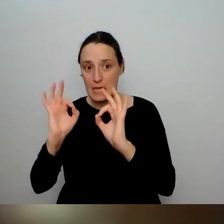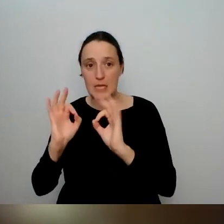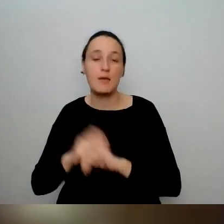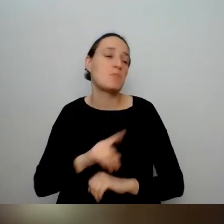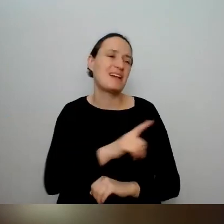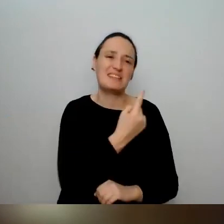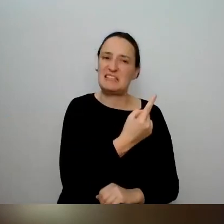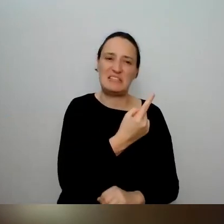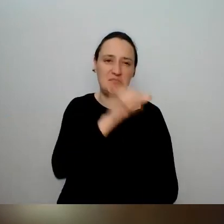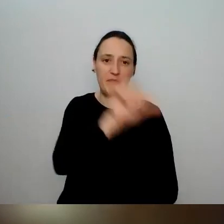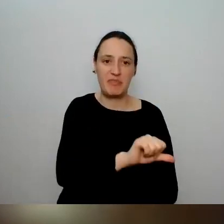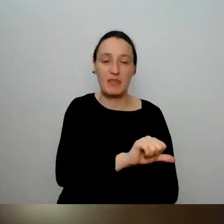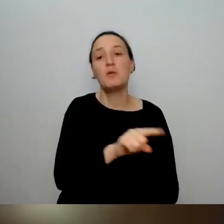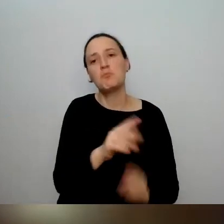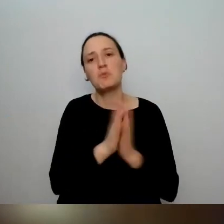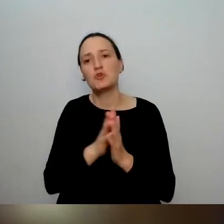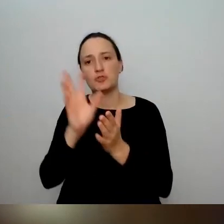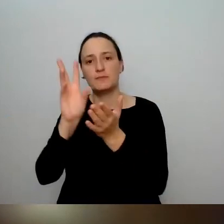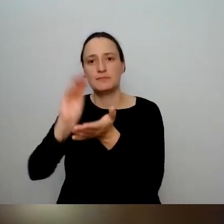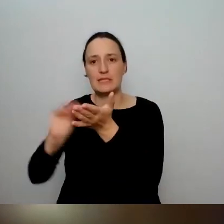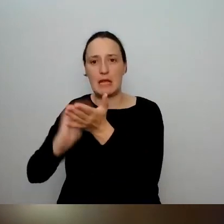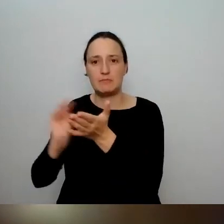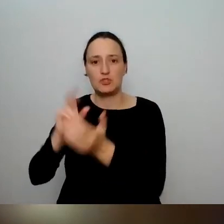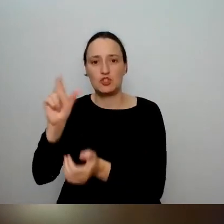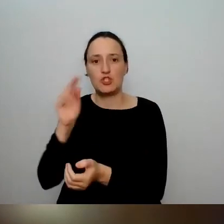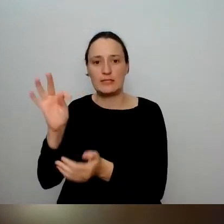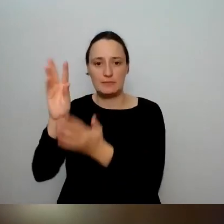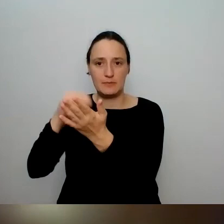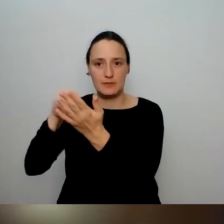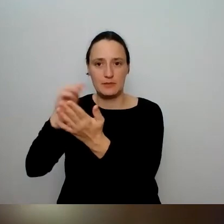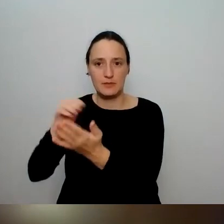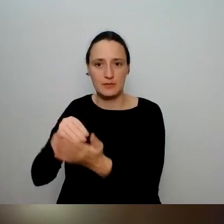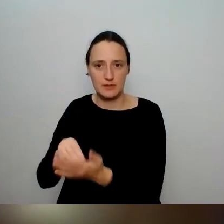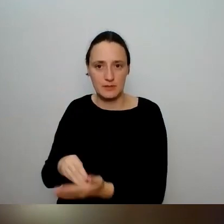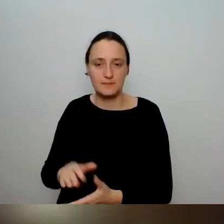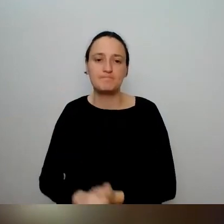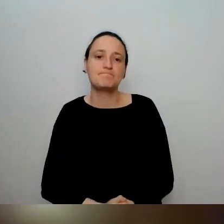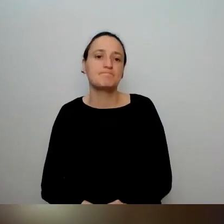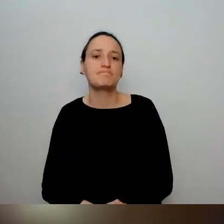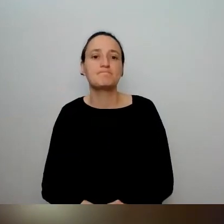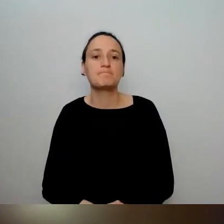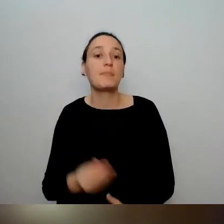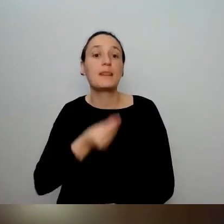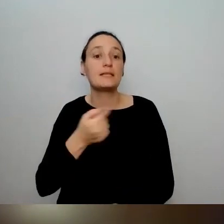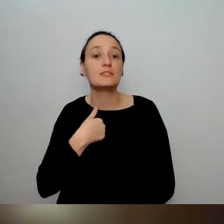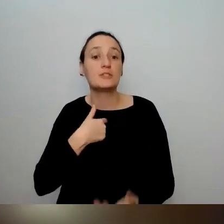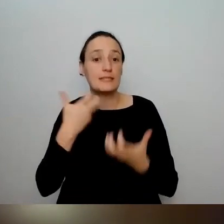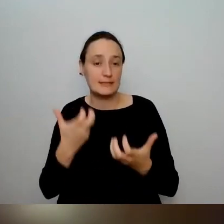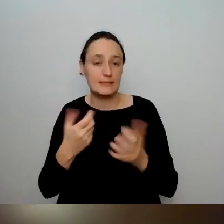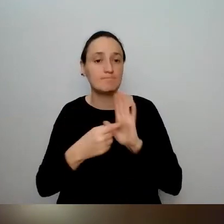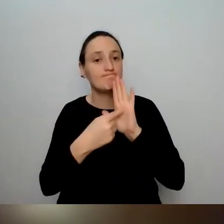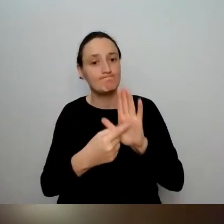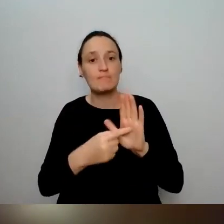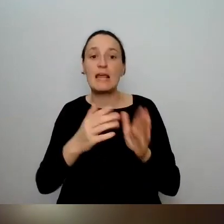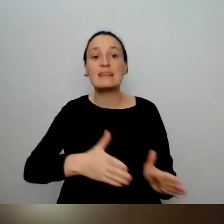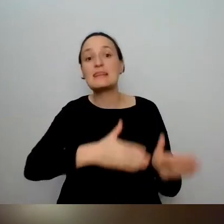And while you do that, I also wanted to show you the poster for the